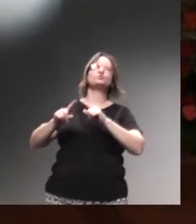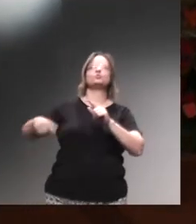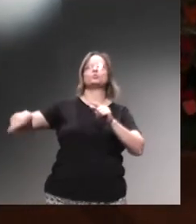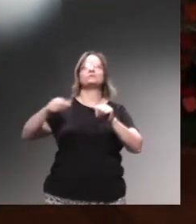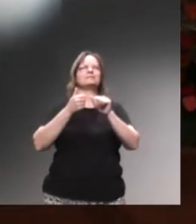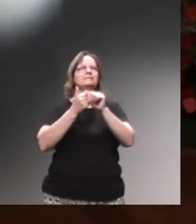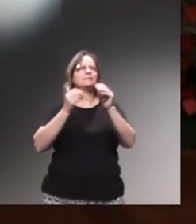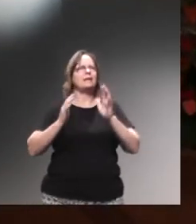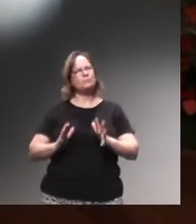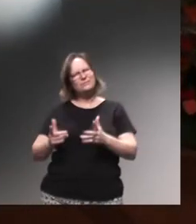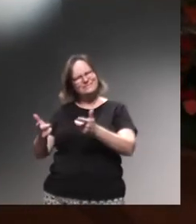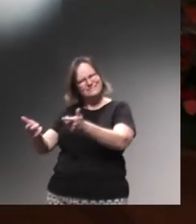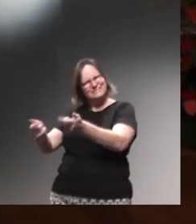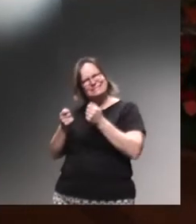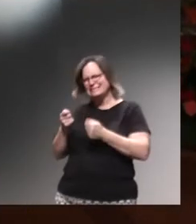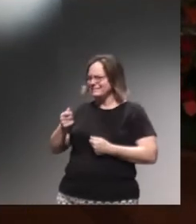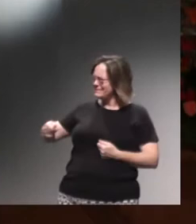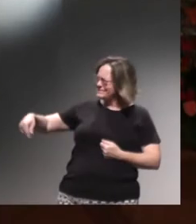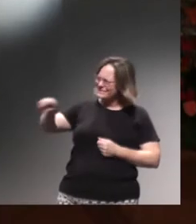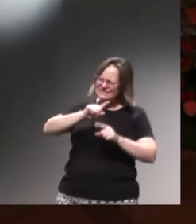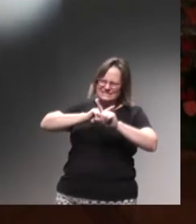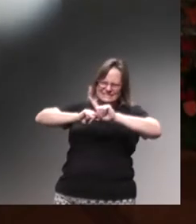very different way.